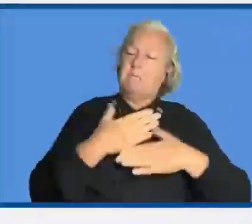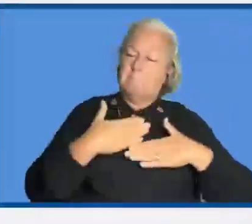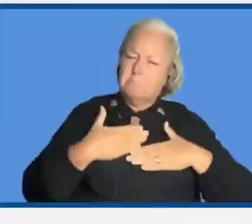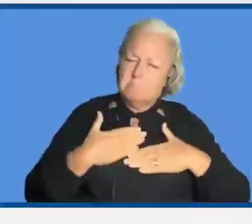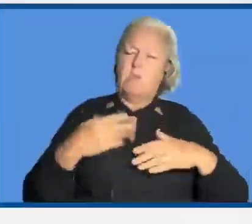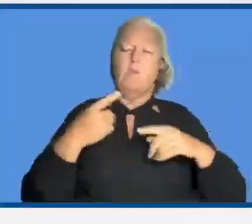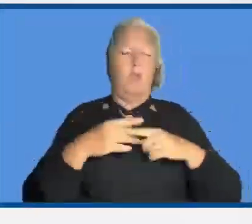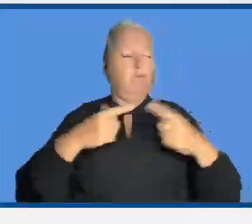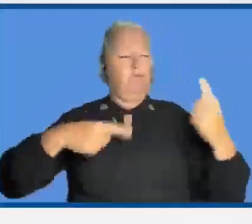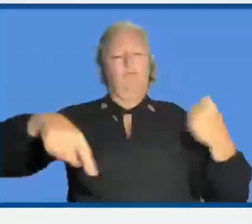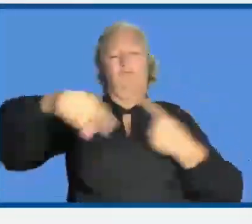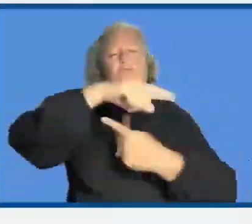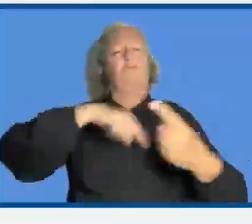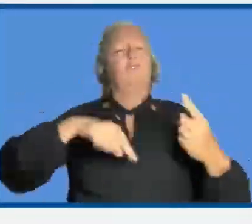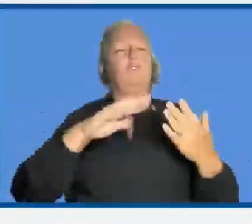us. So